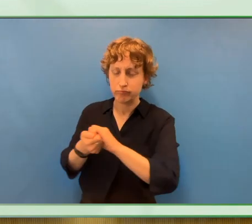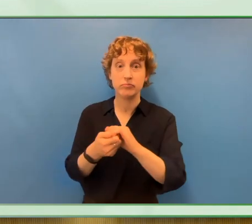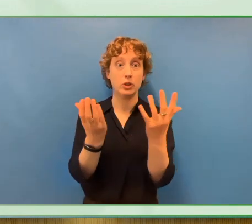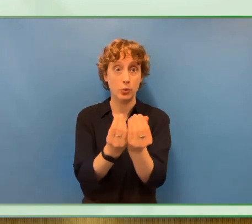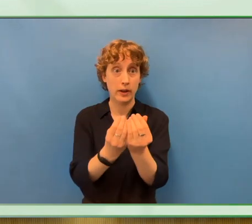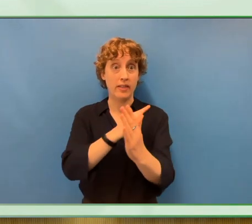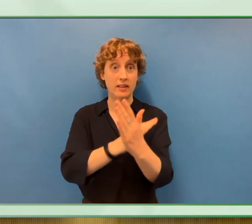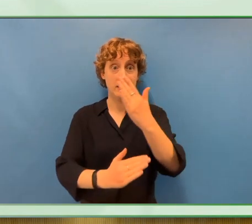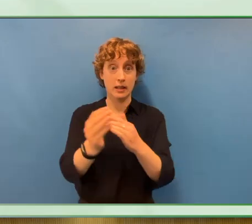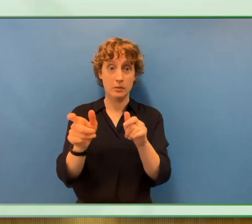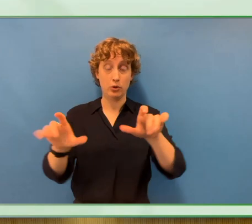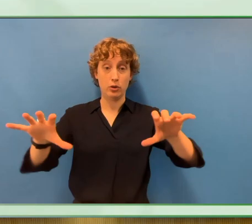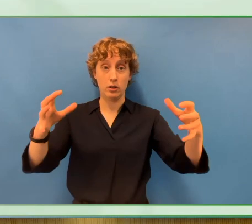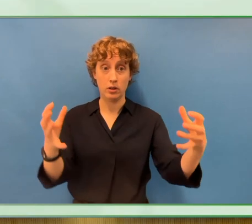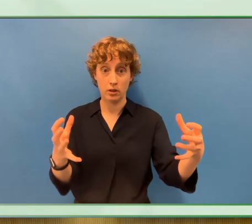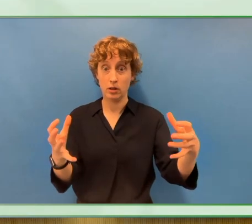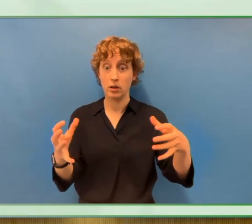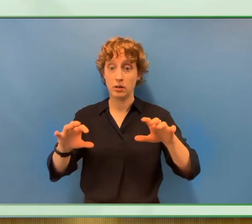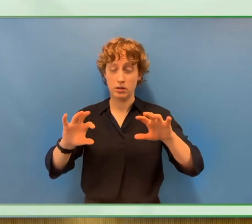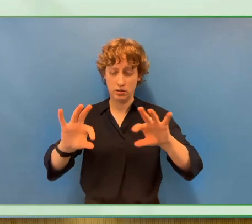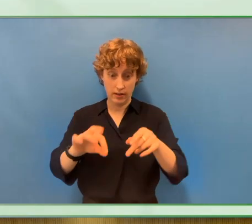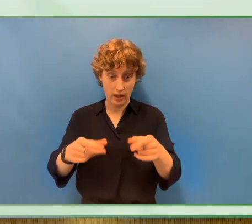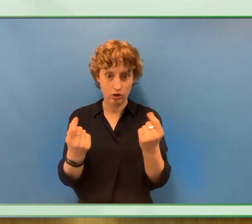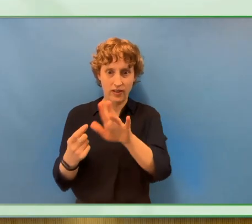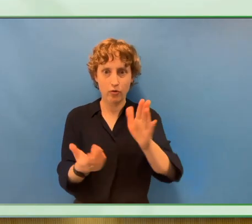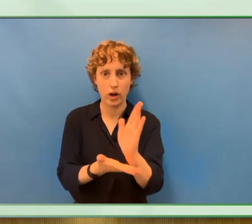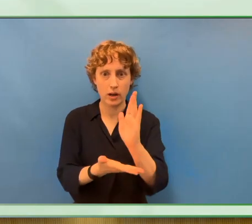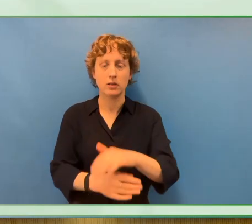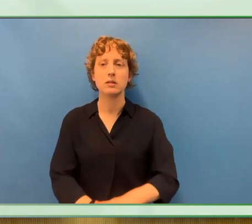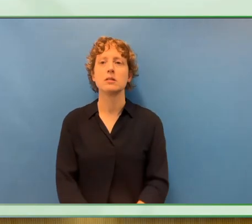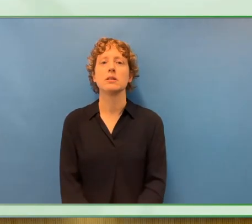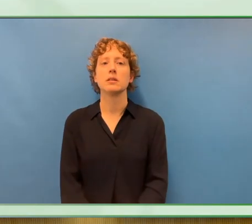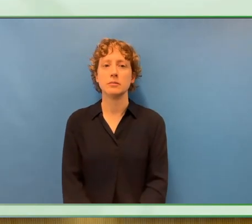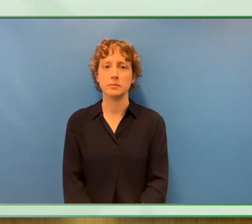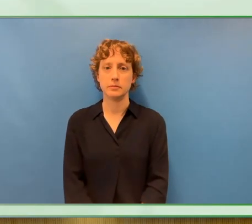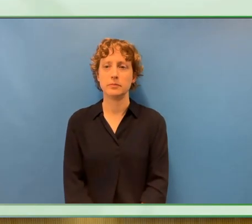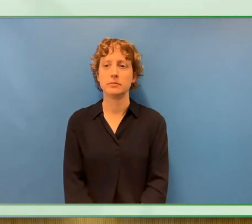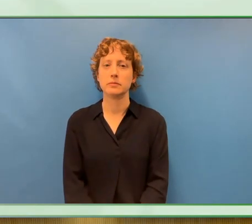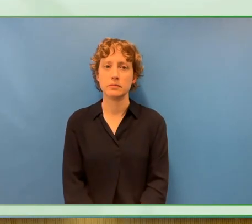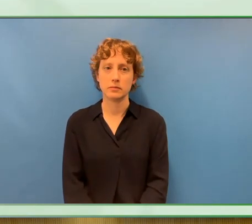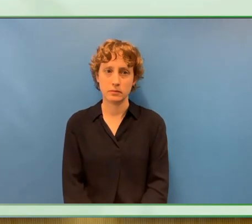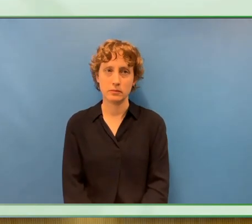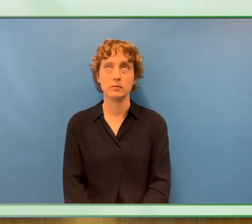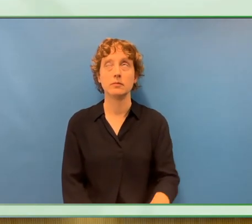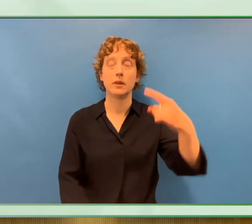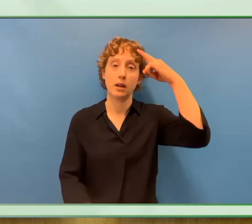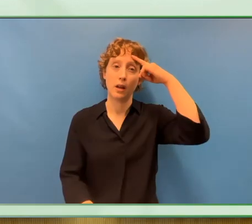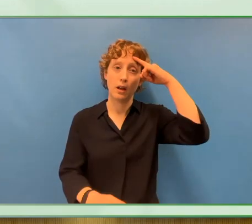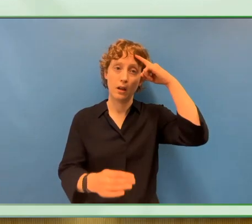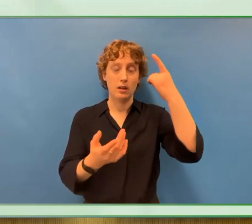and their right to complain? But speaking of language, since time immemorial, disabled people have been considered to be